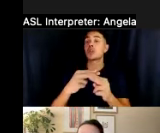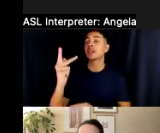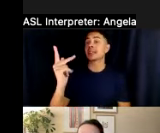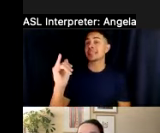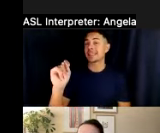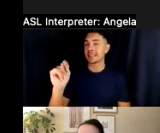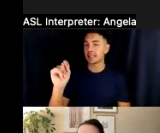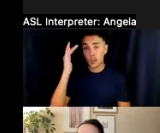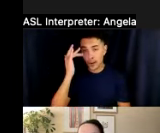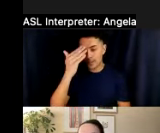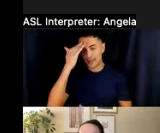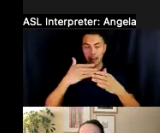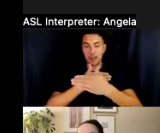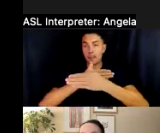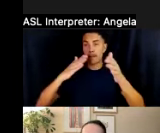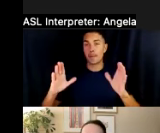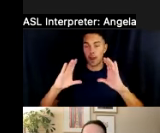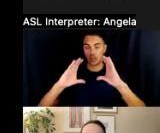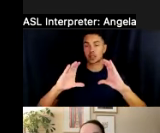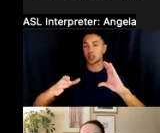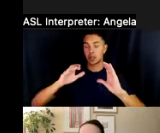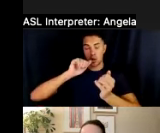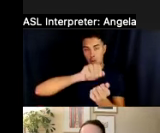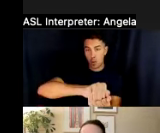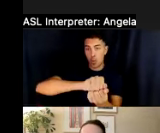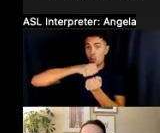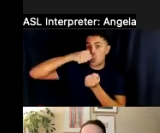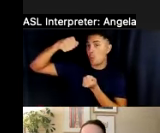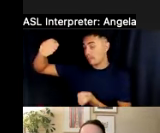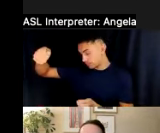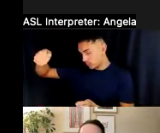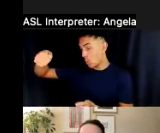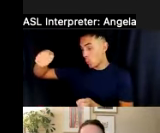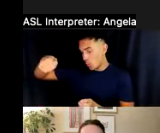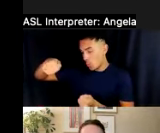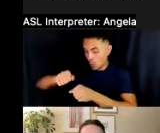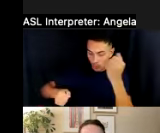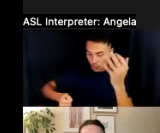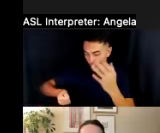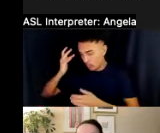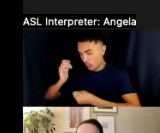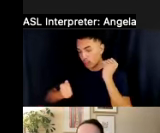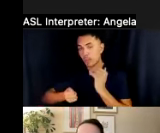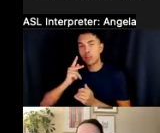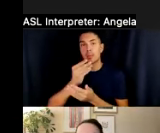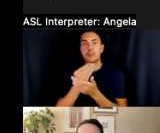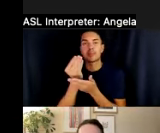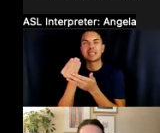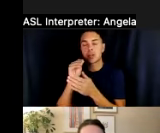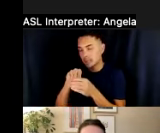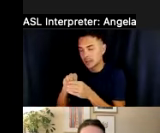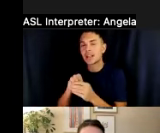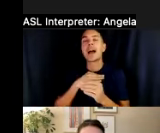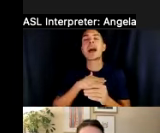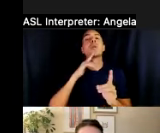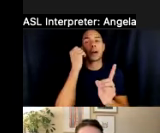typically in a box. And you open it up and it has all of the kit materials inside of there. But we'll talk about that a